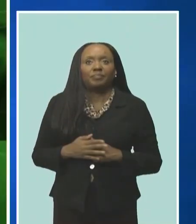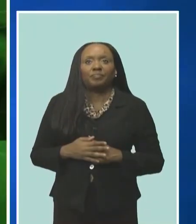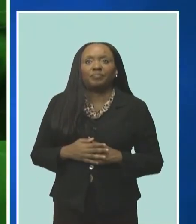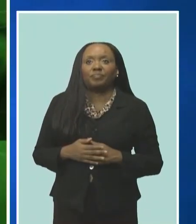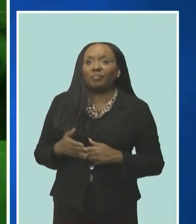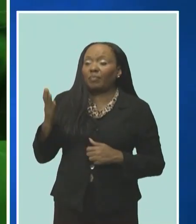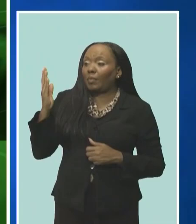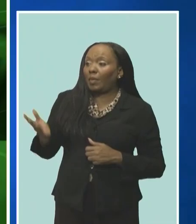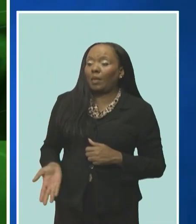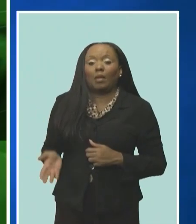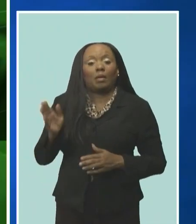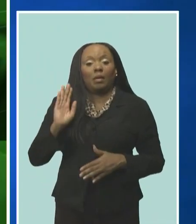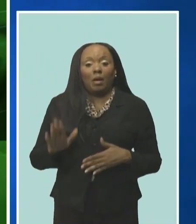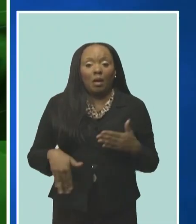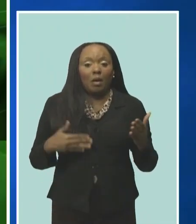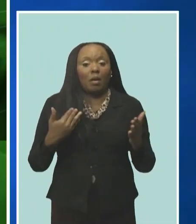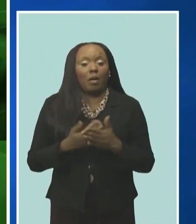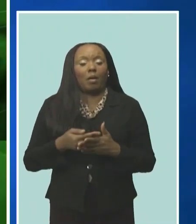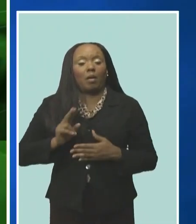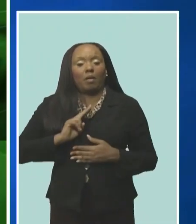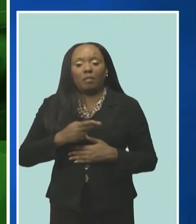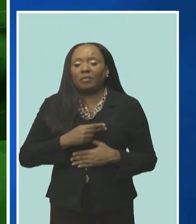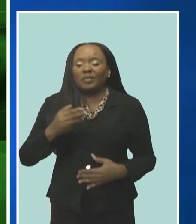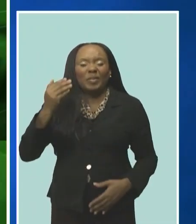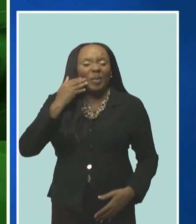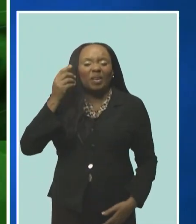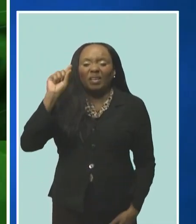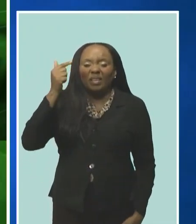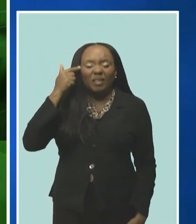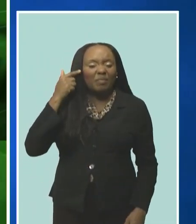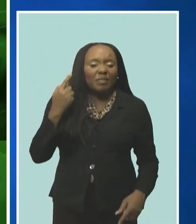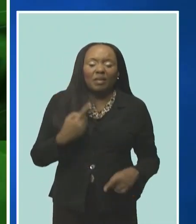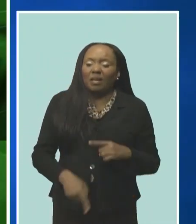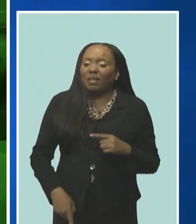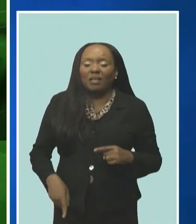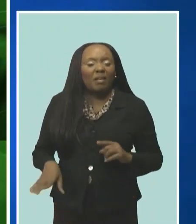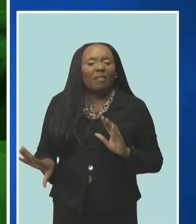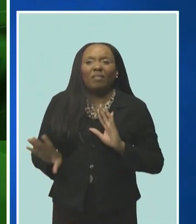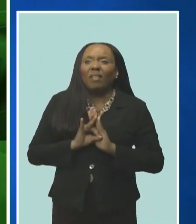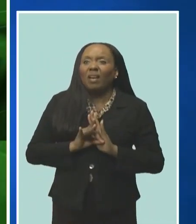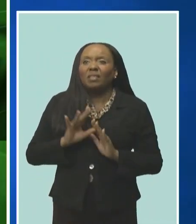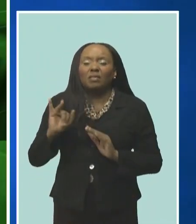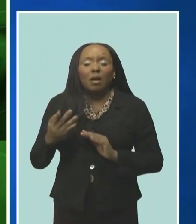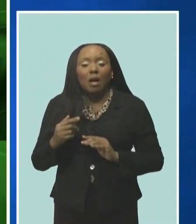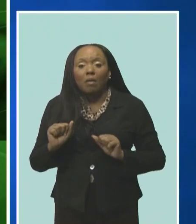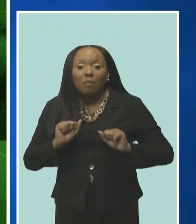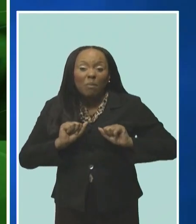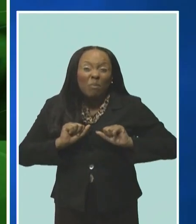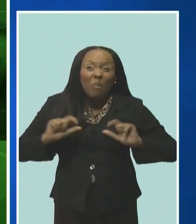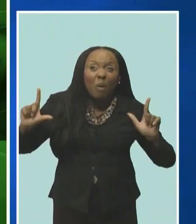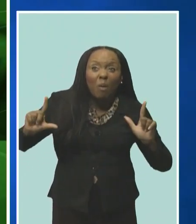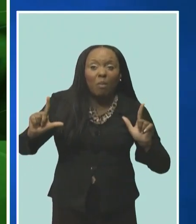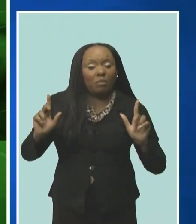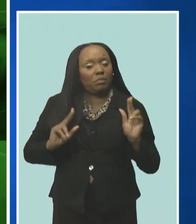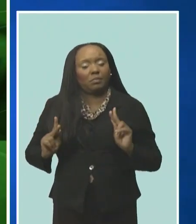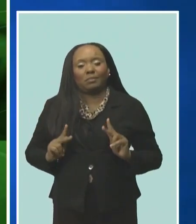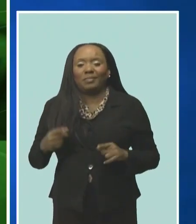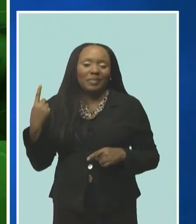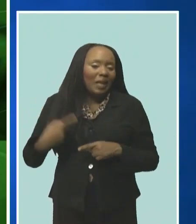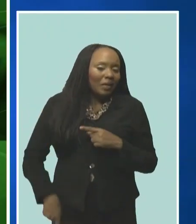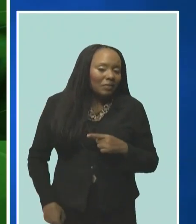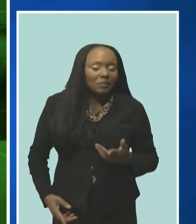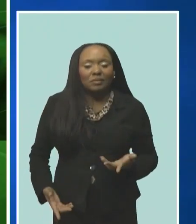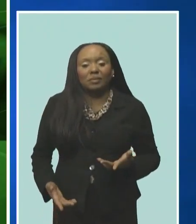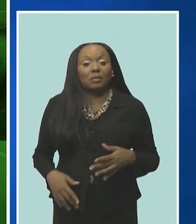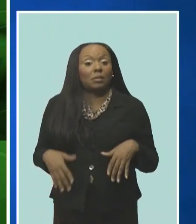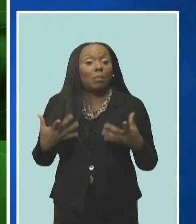us are fully aware that it is impossible for government to provide employment for every single young person on island. Hence, what we're